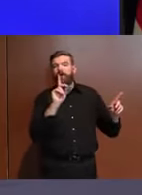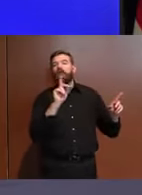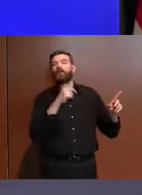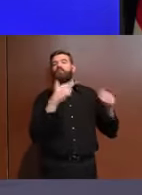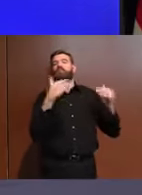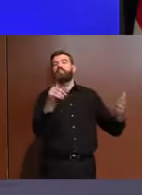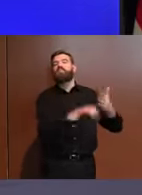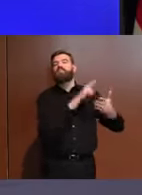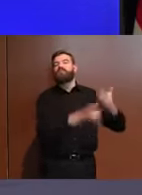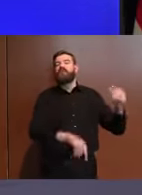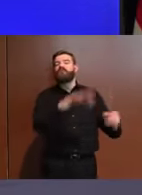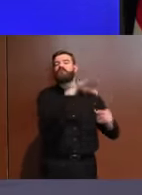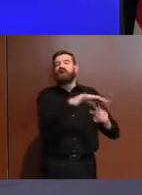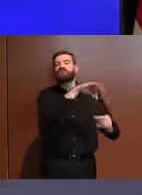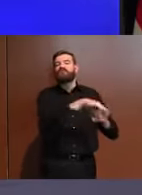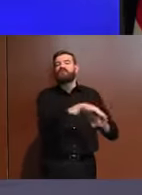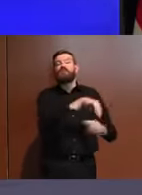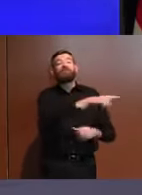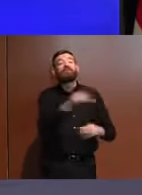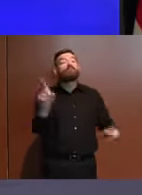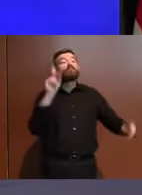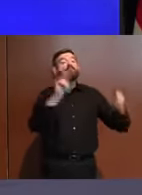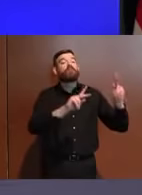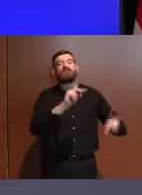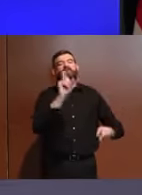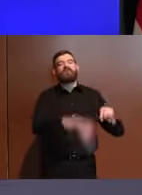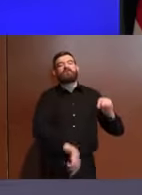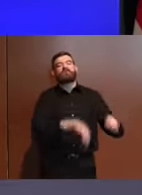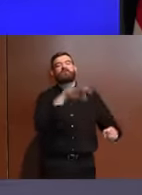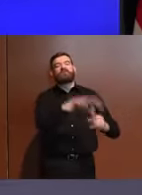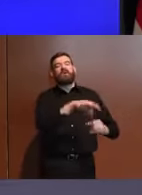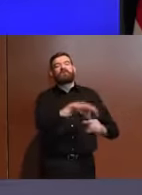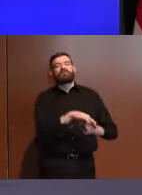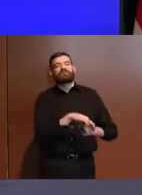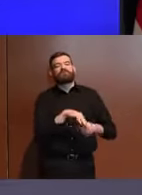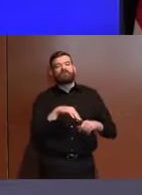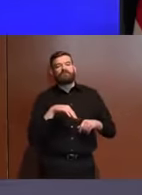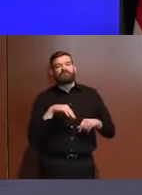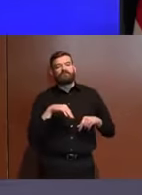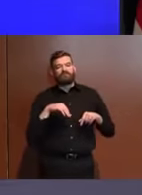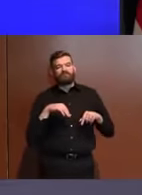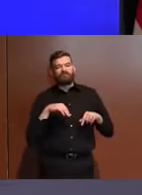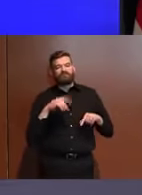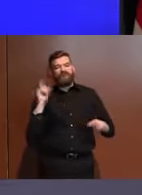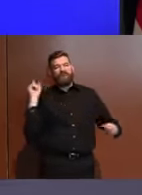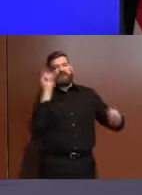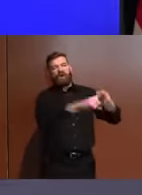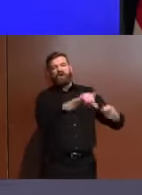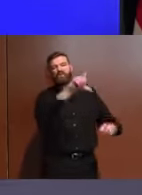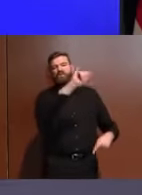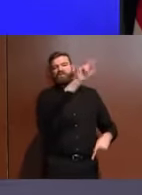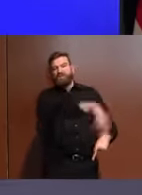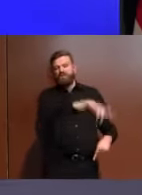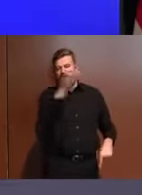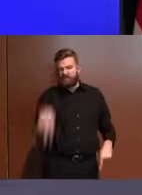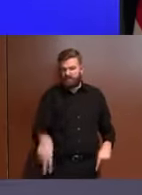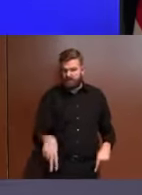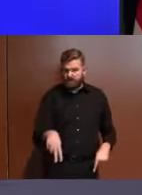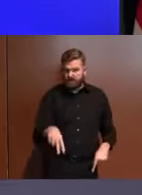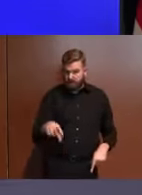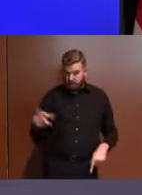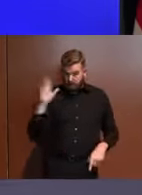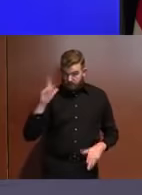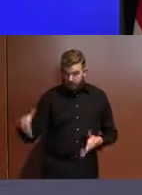voters they won't get to vote for this office until 2022. Will you take a stand against this